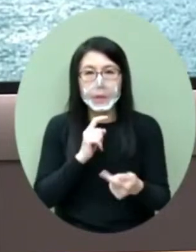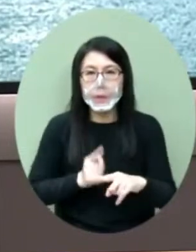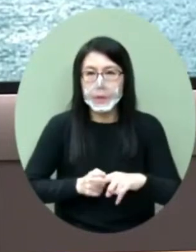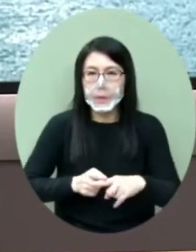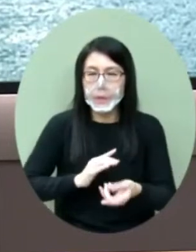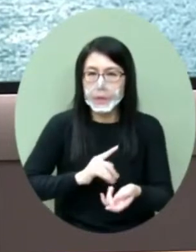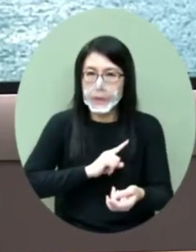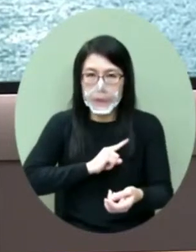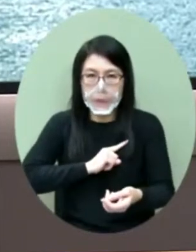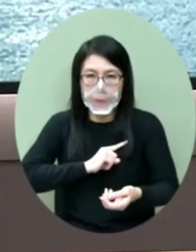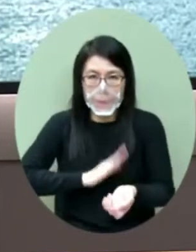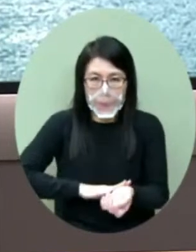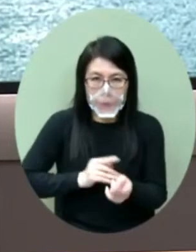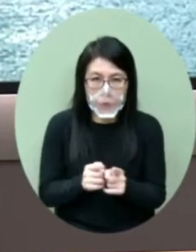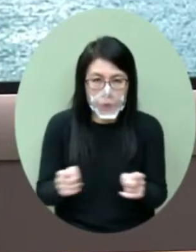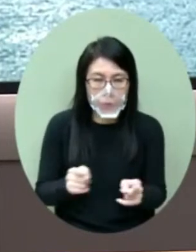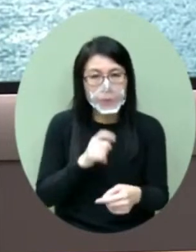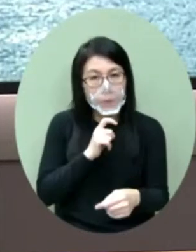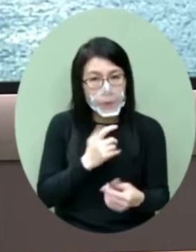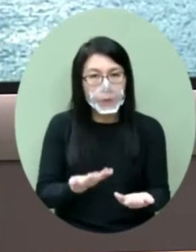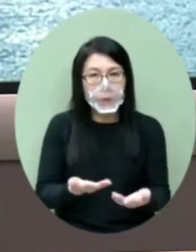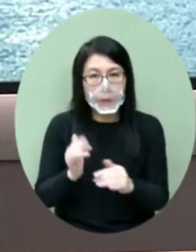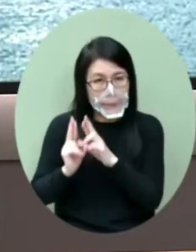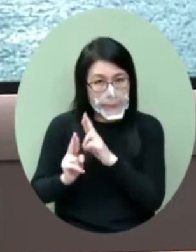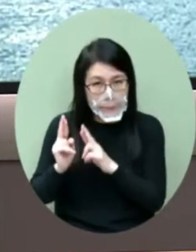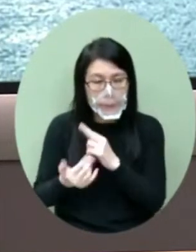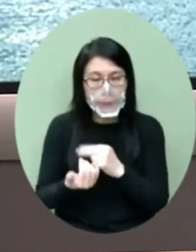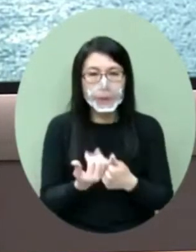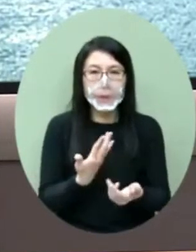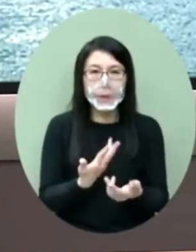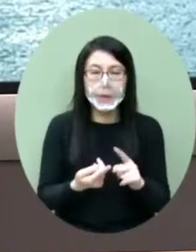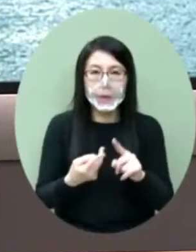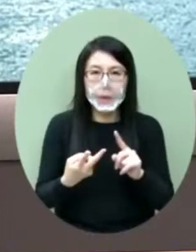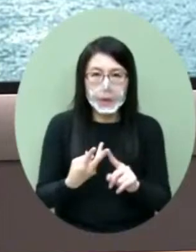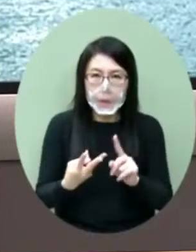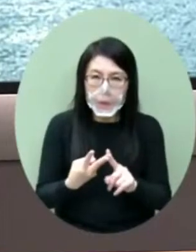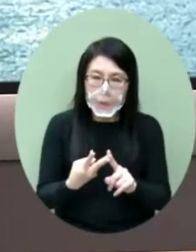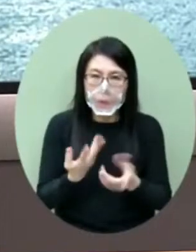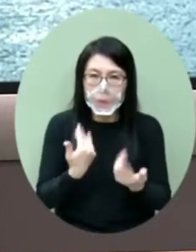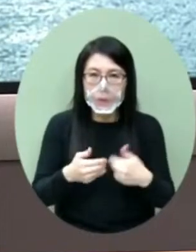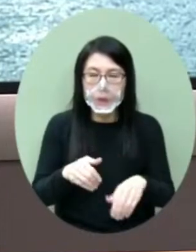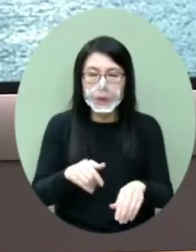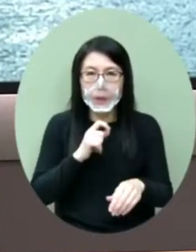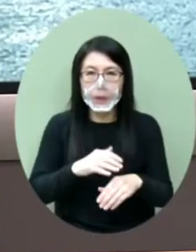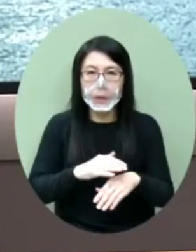were vaccinated, cases are vaccinated, or any underlying conditions,